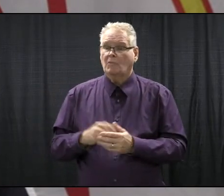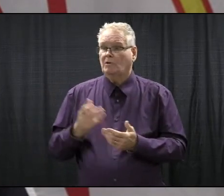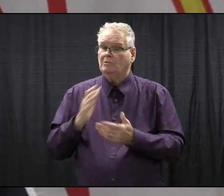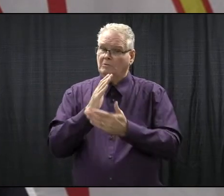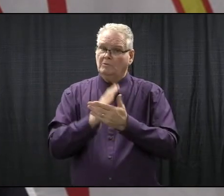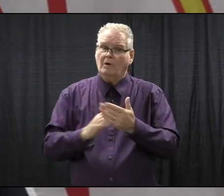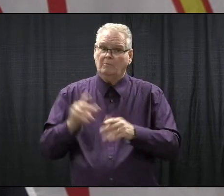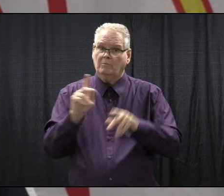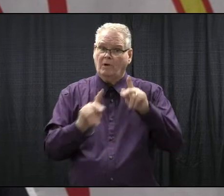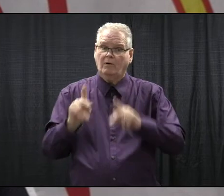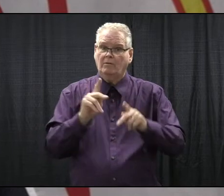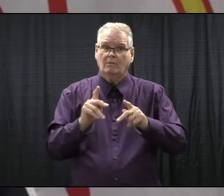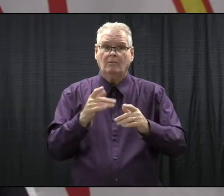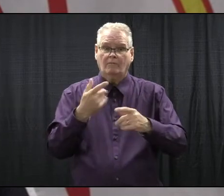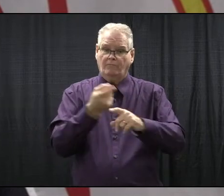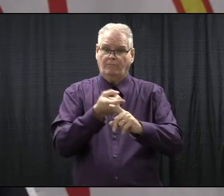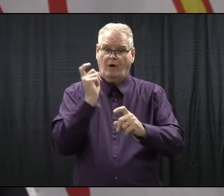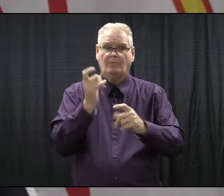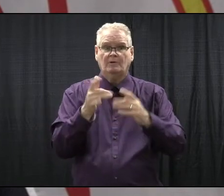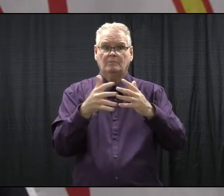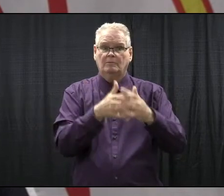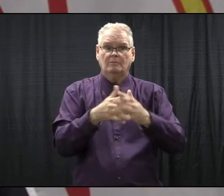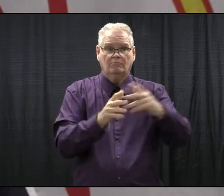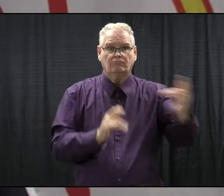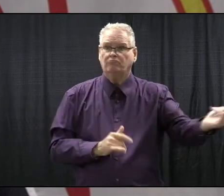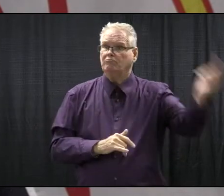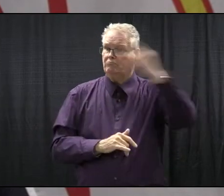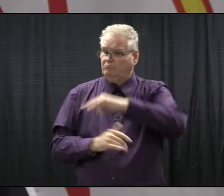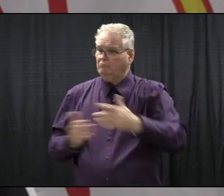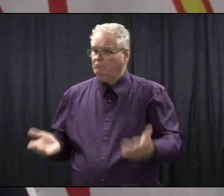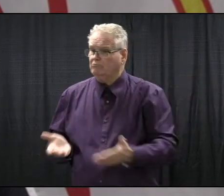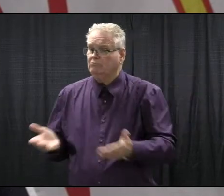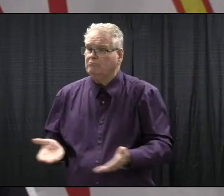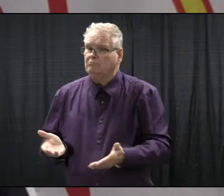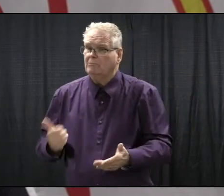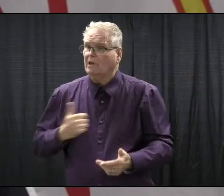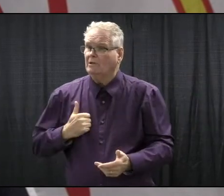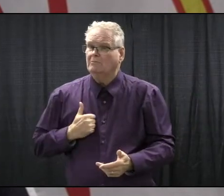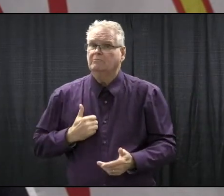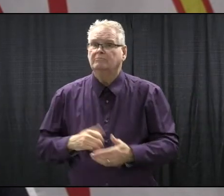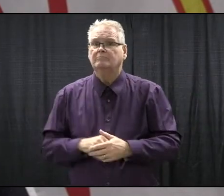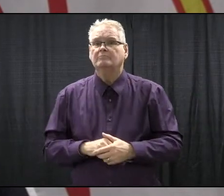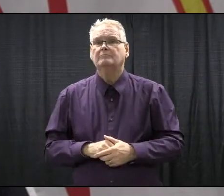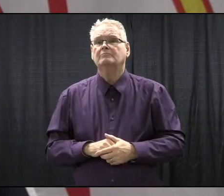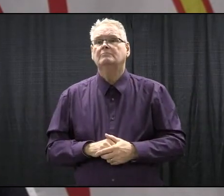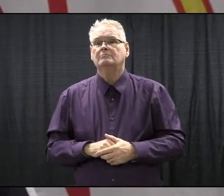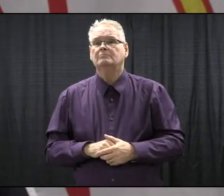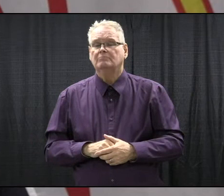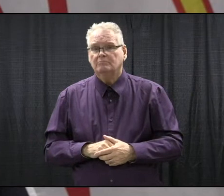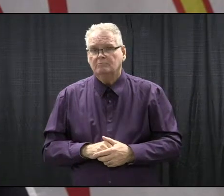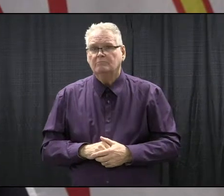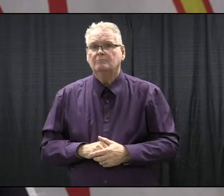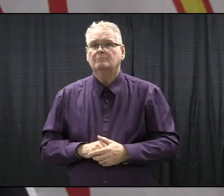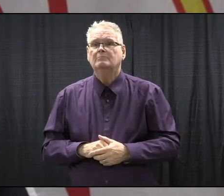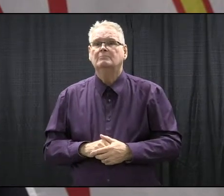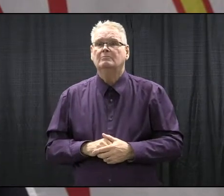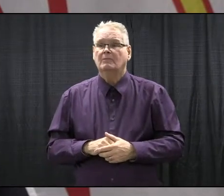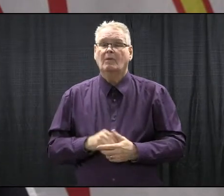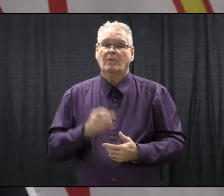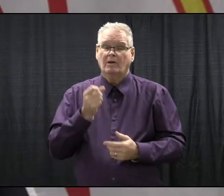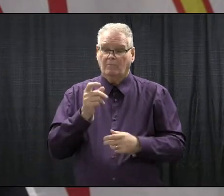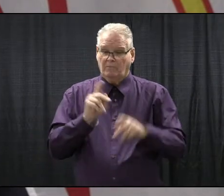the country. So of the travelers that we had, the vast majority have been fully vaccinated, in fact,